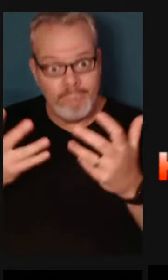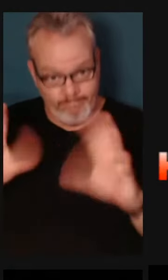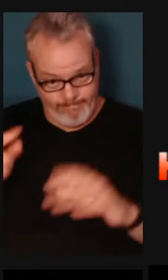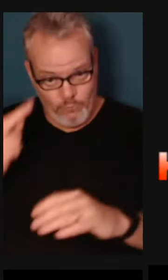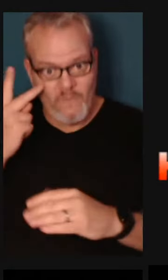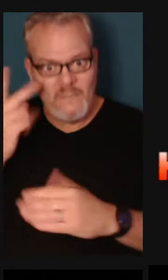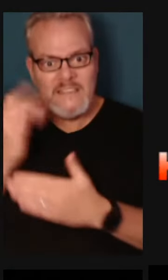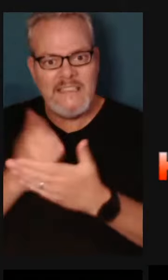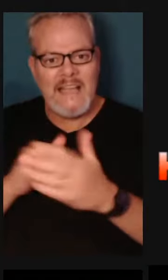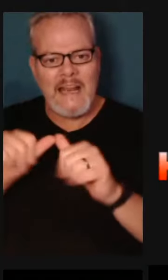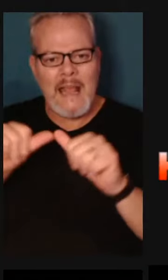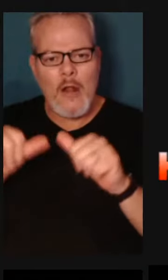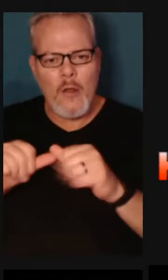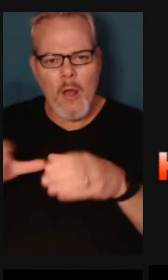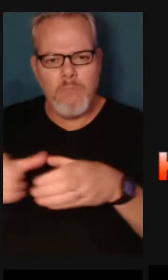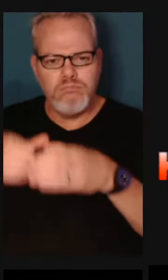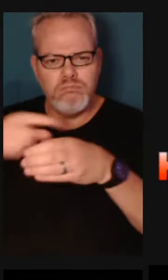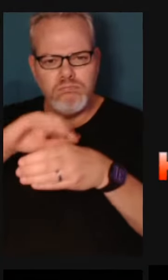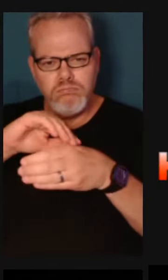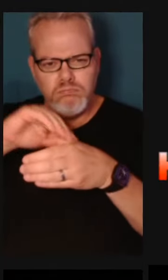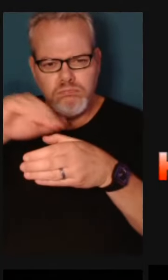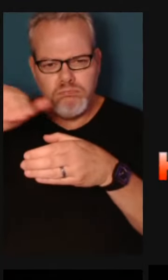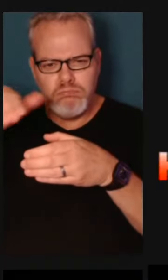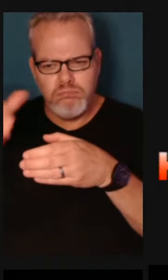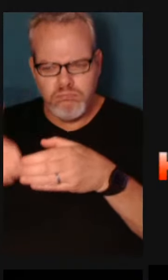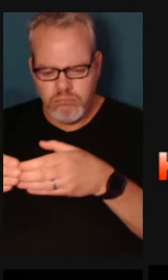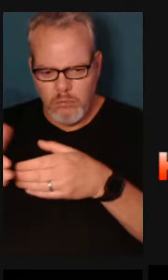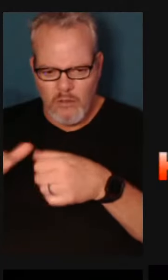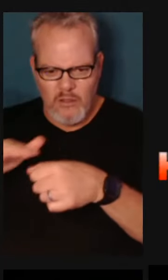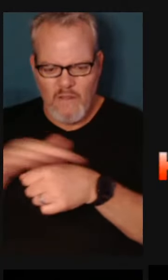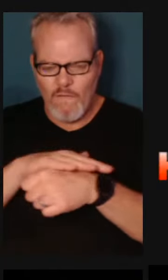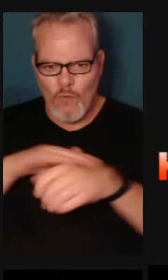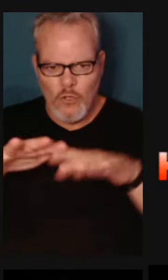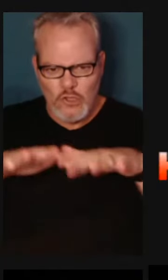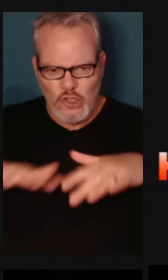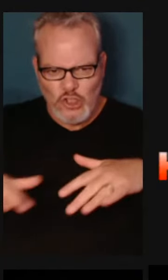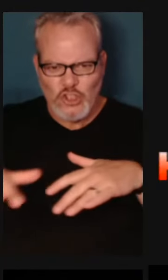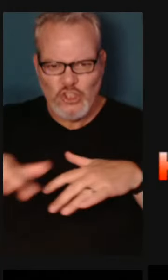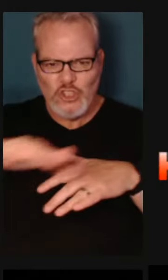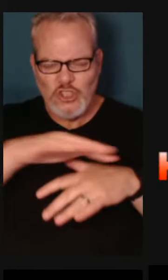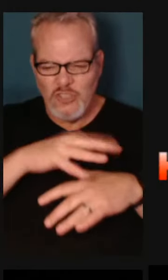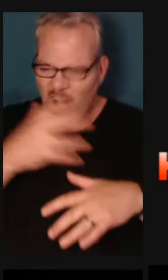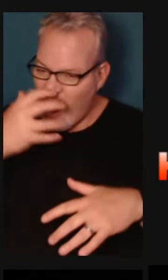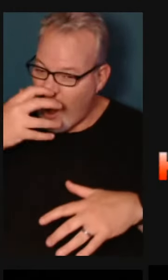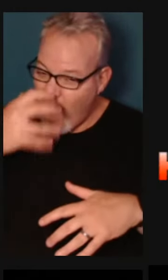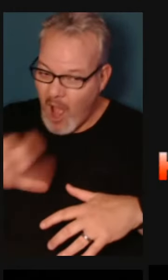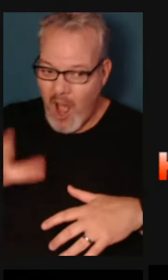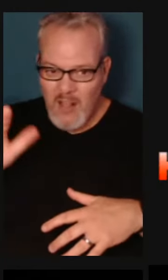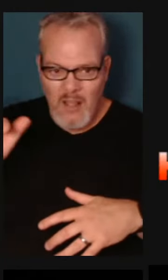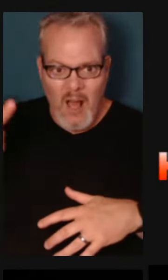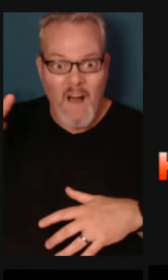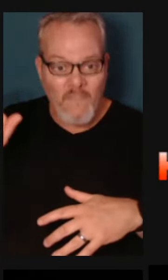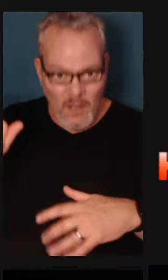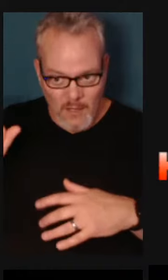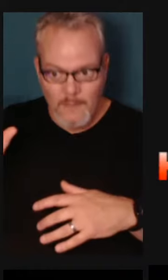and moving, and so that whole mass of still hot lava can